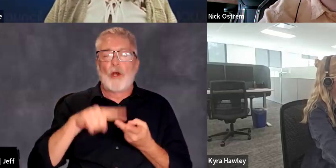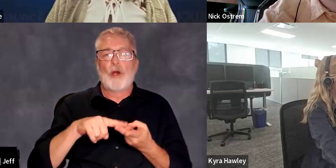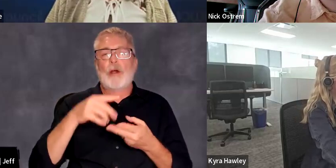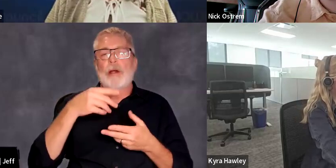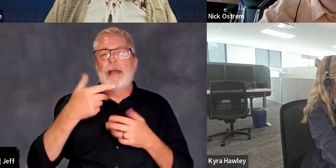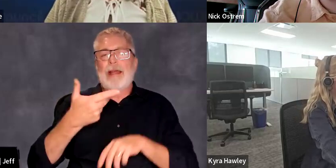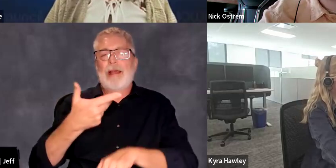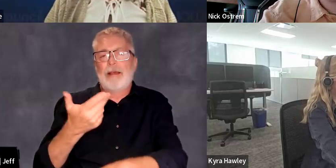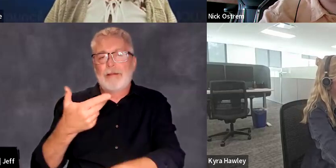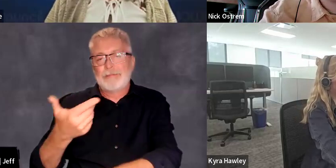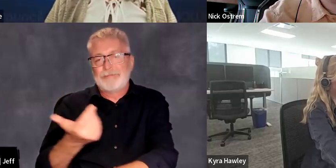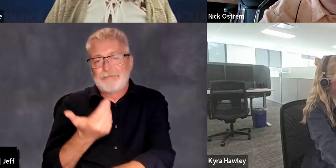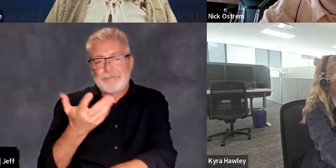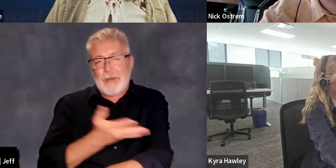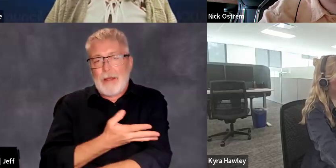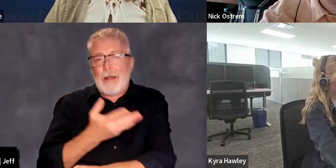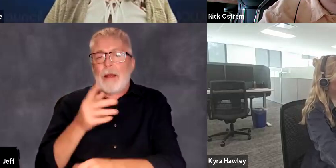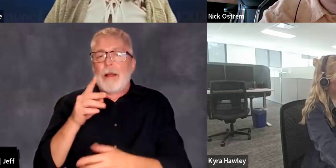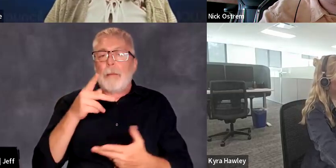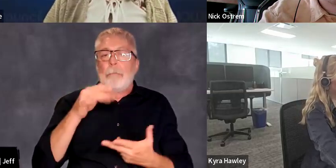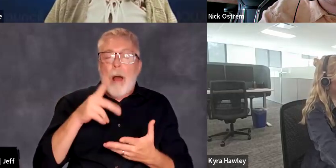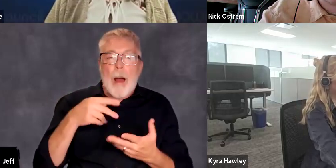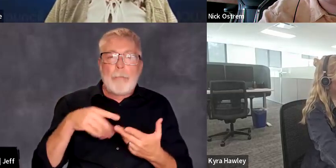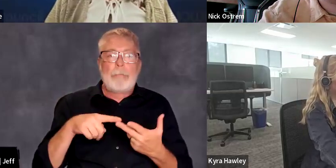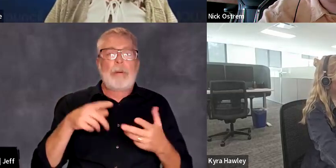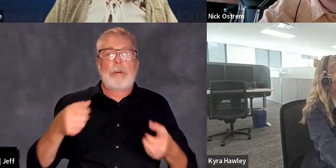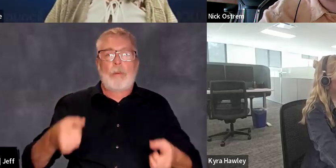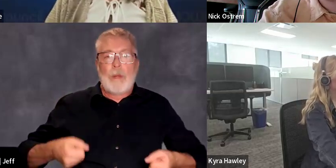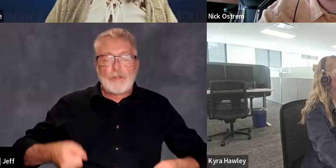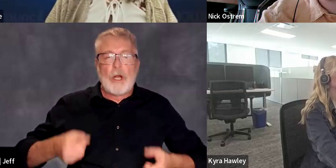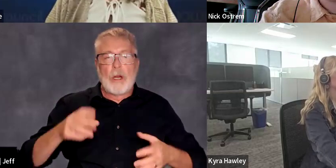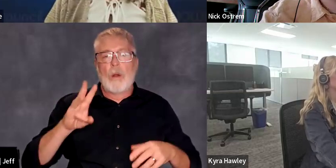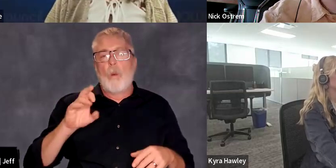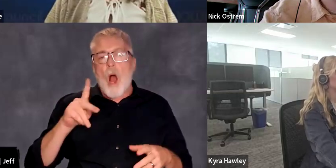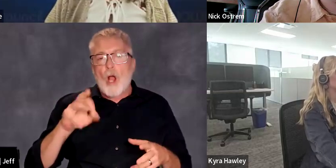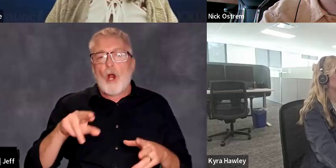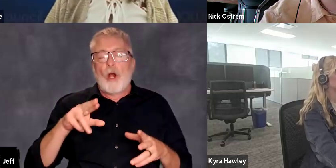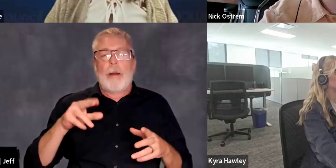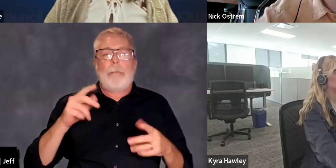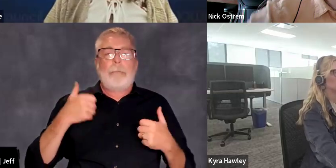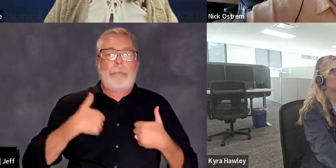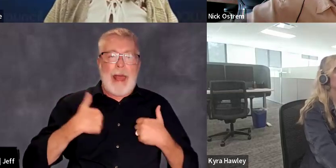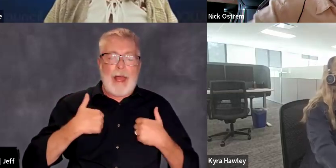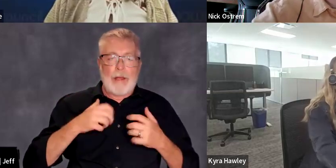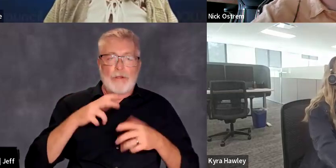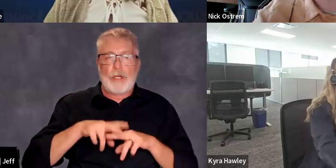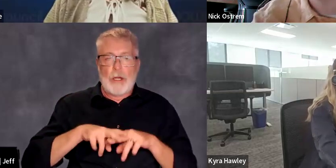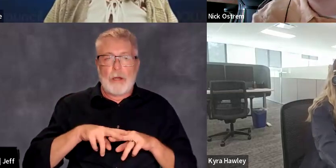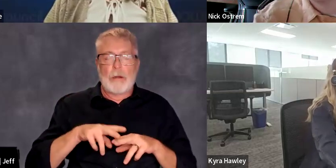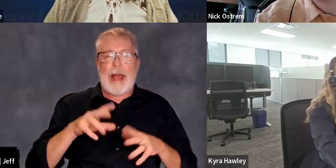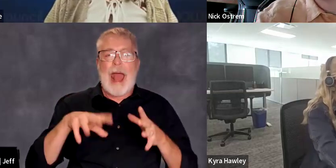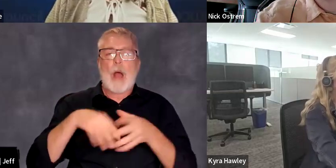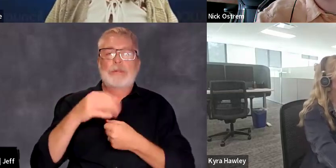ventilator, your adaptive equipment, wheelchair, walker, bath chair, etc. These are things that are going to kind of exist outside of your